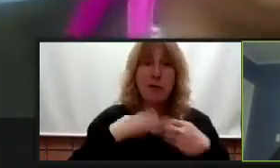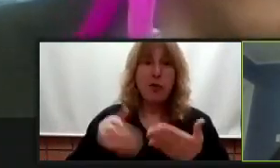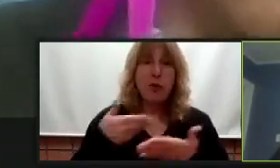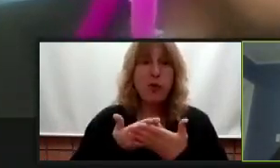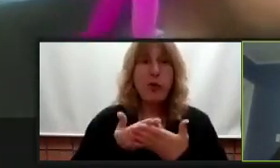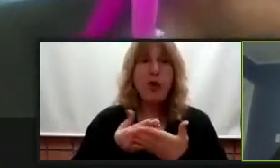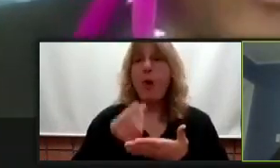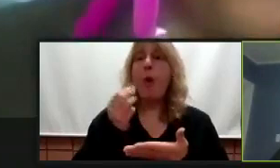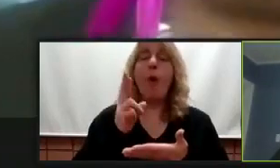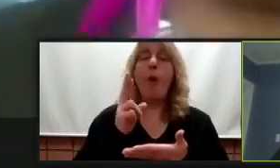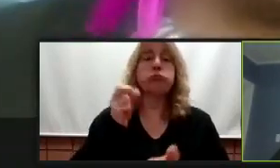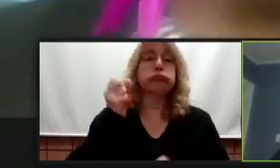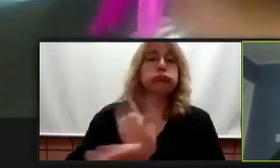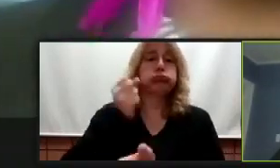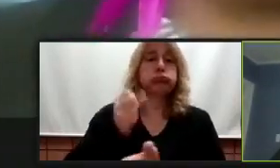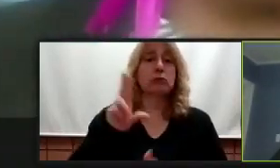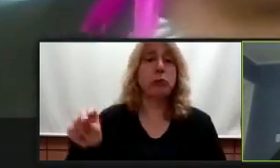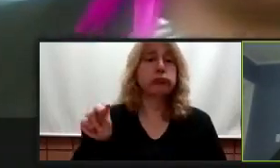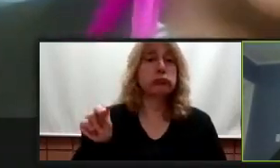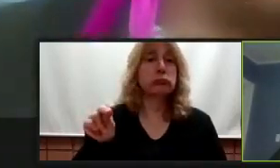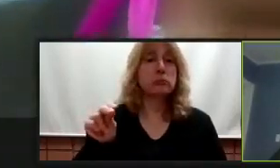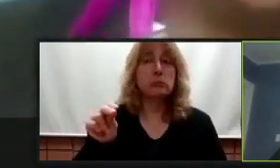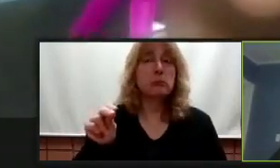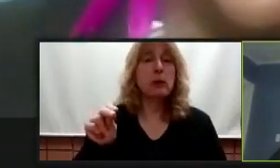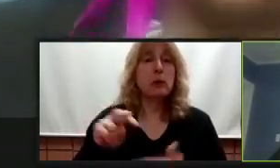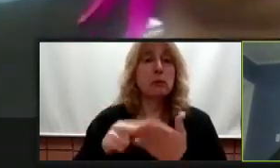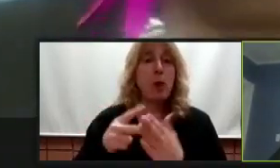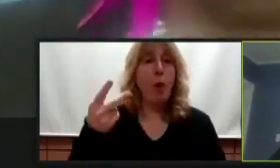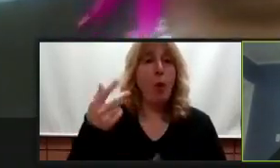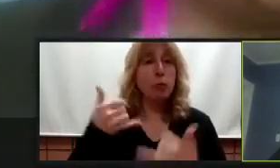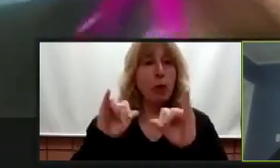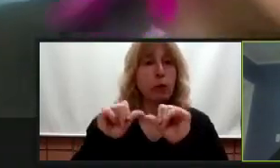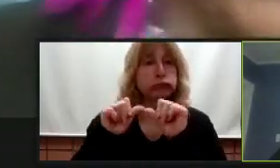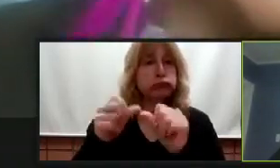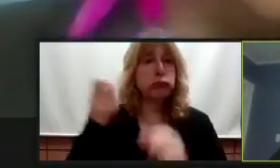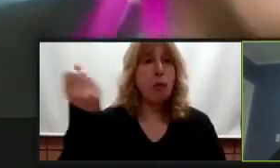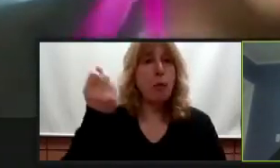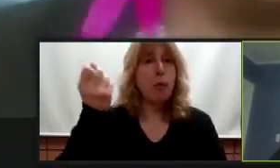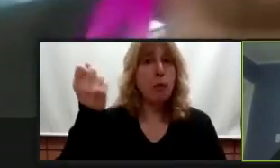back and forth. And so what we have